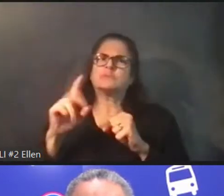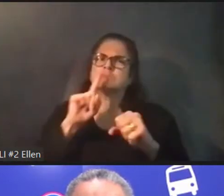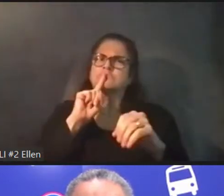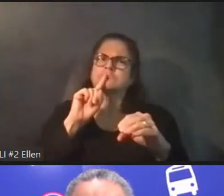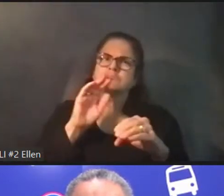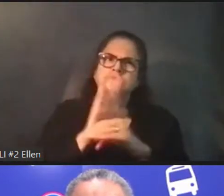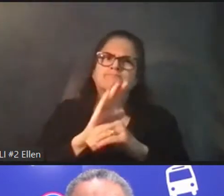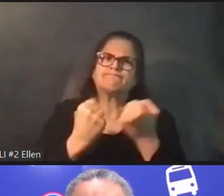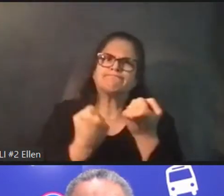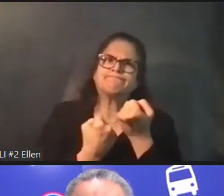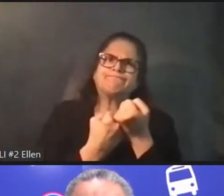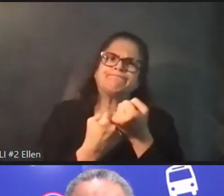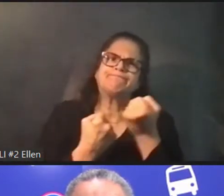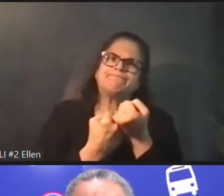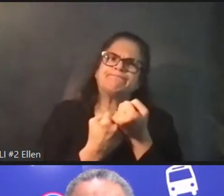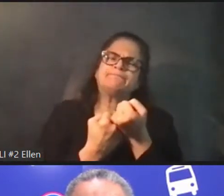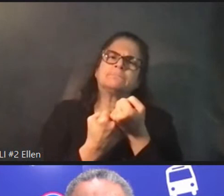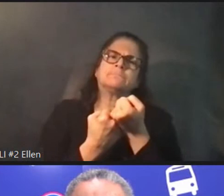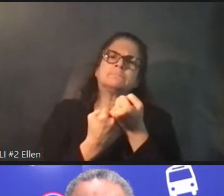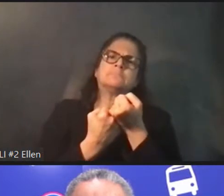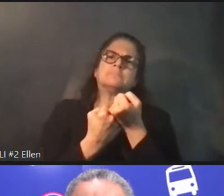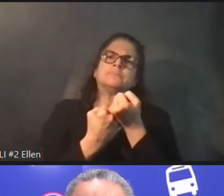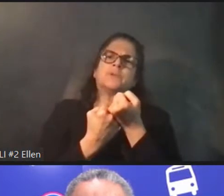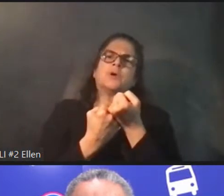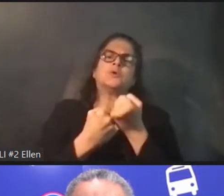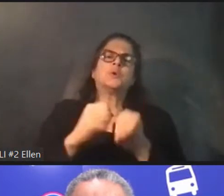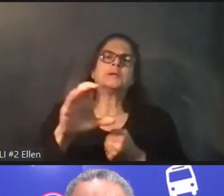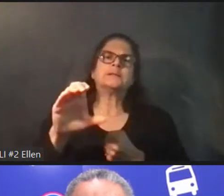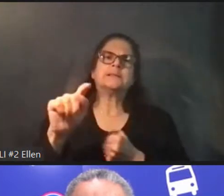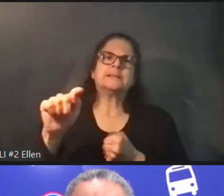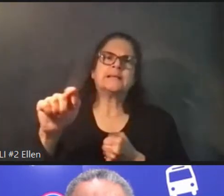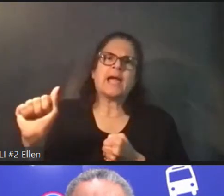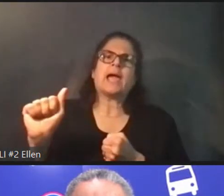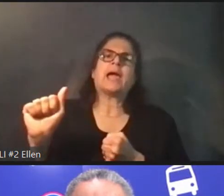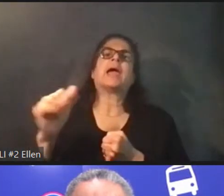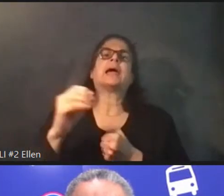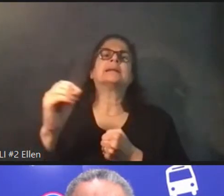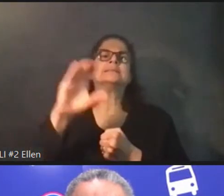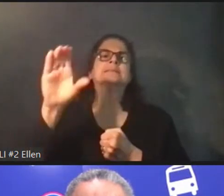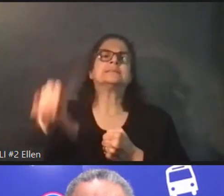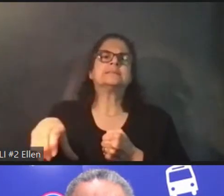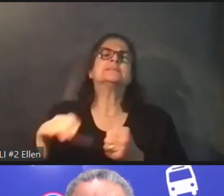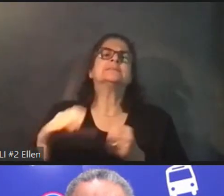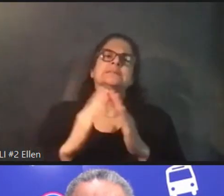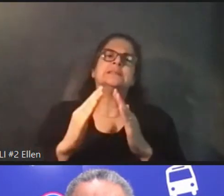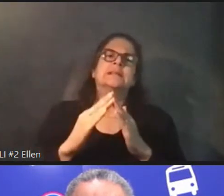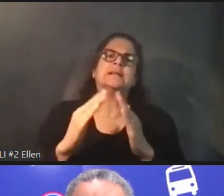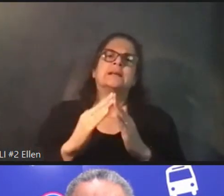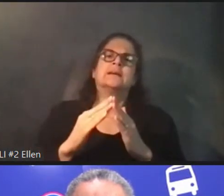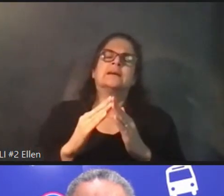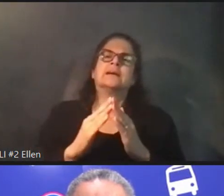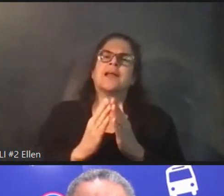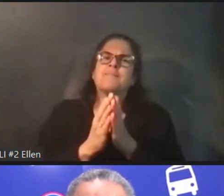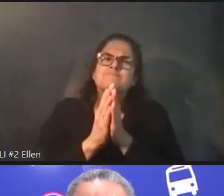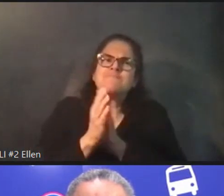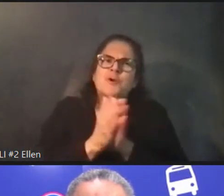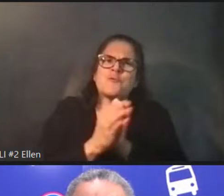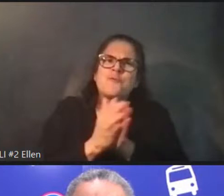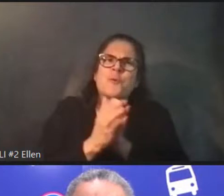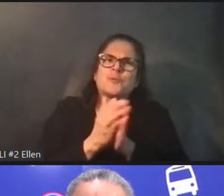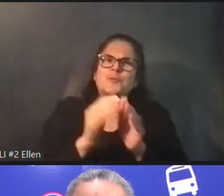of Chicago. And I look forward to working with him to tackle the many challenges this agency